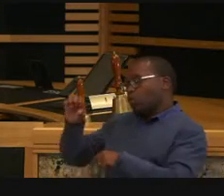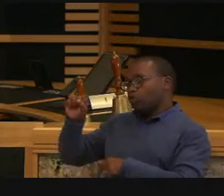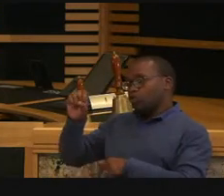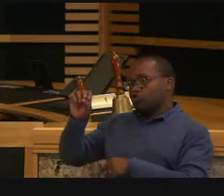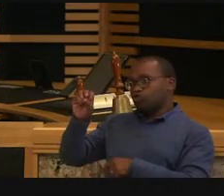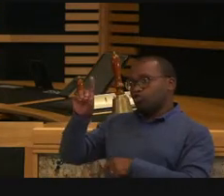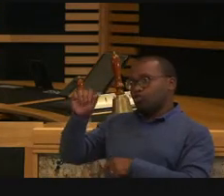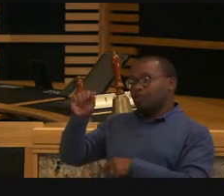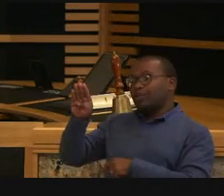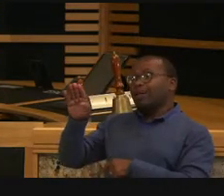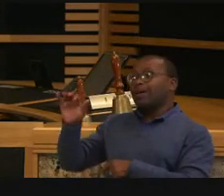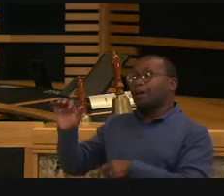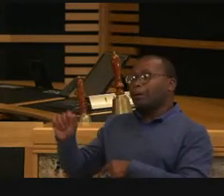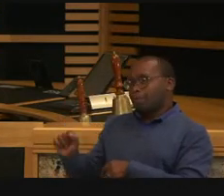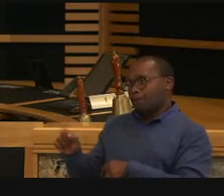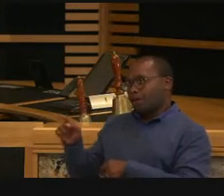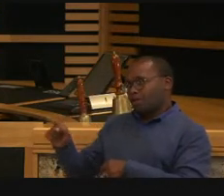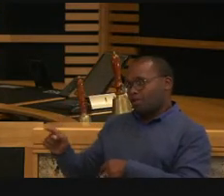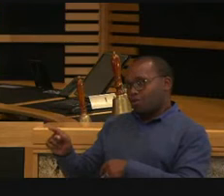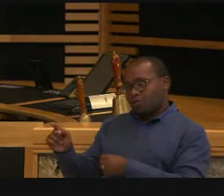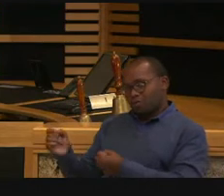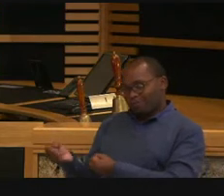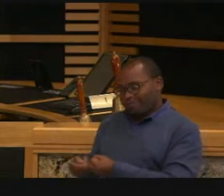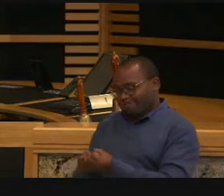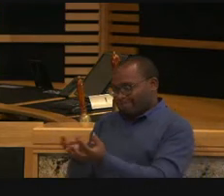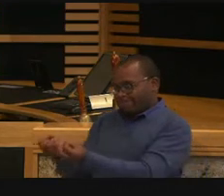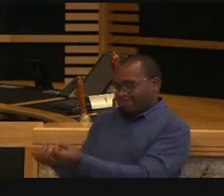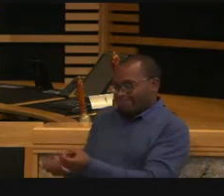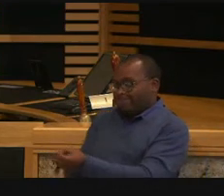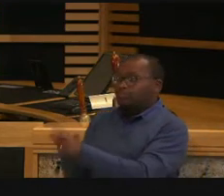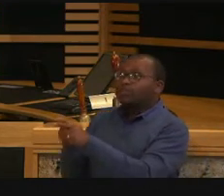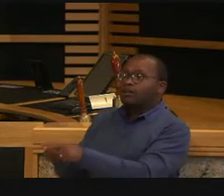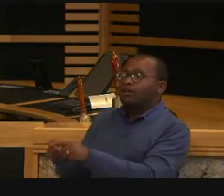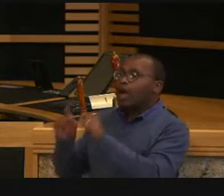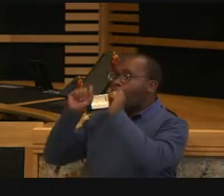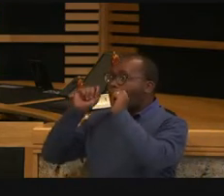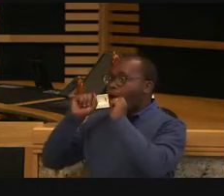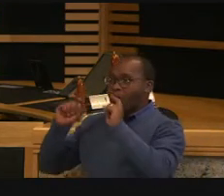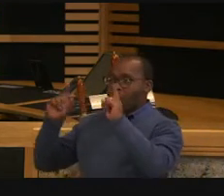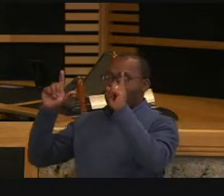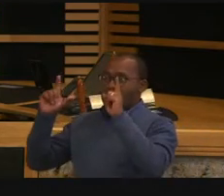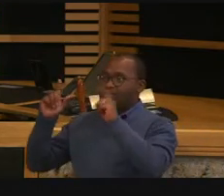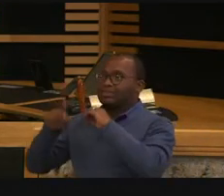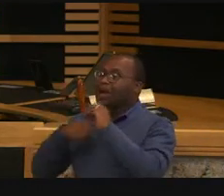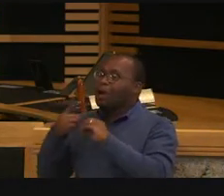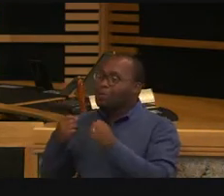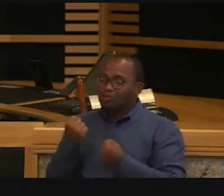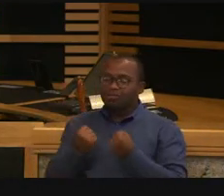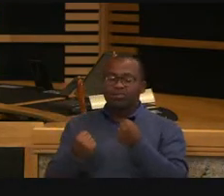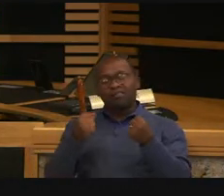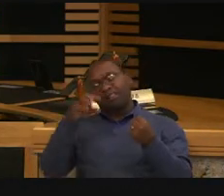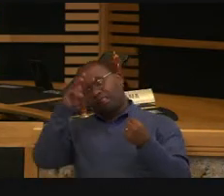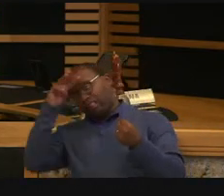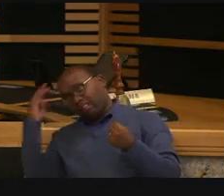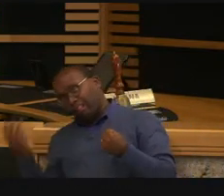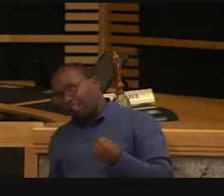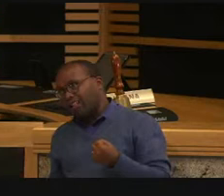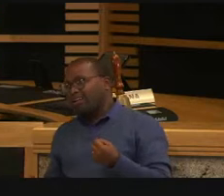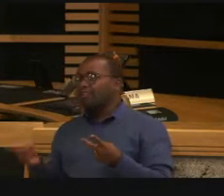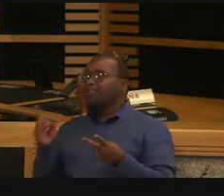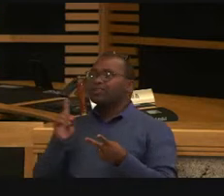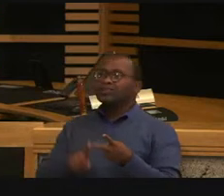to raise the awareness about the dangers of driving and walking under the influence, using cell phones while driving and